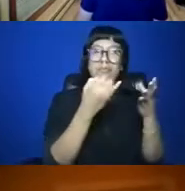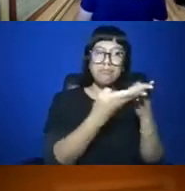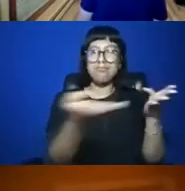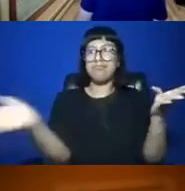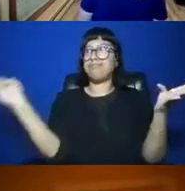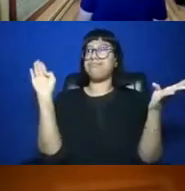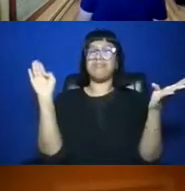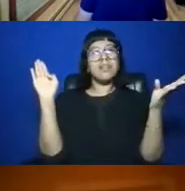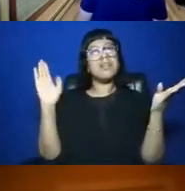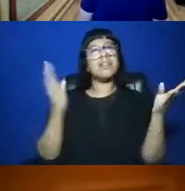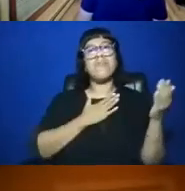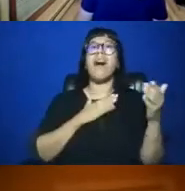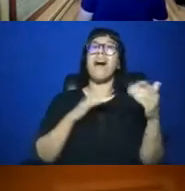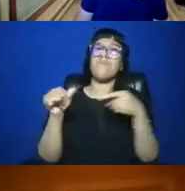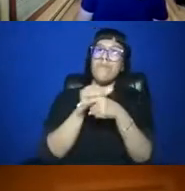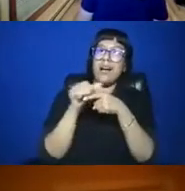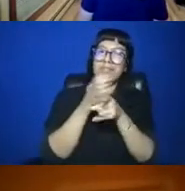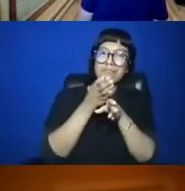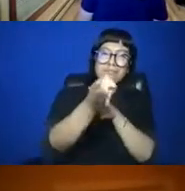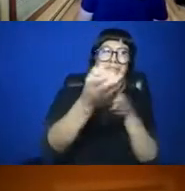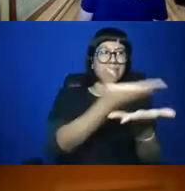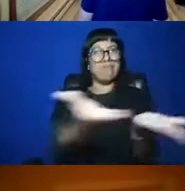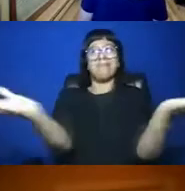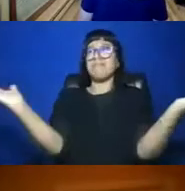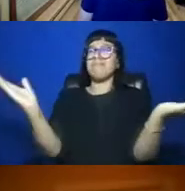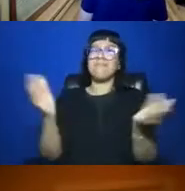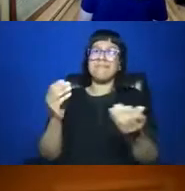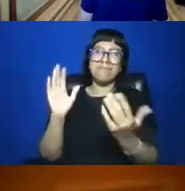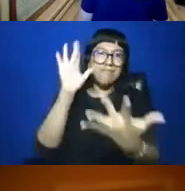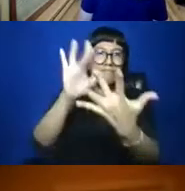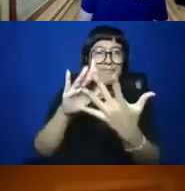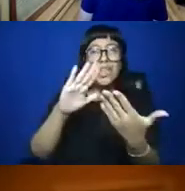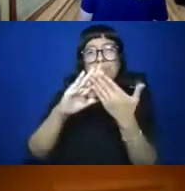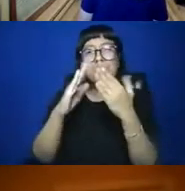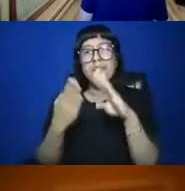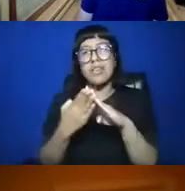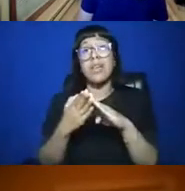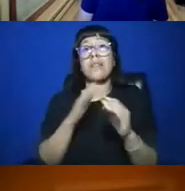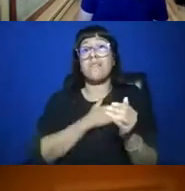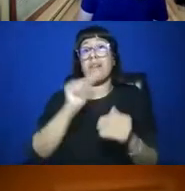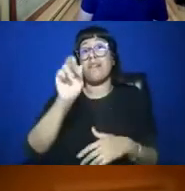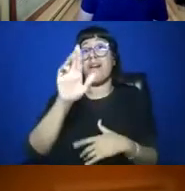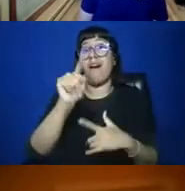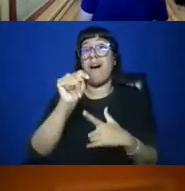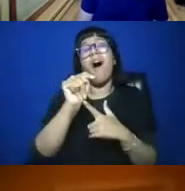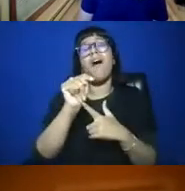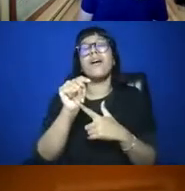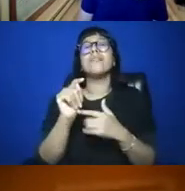expanded my practice into the community and made my art is more